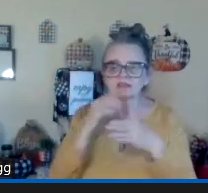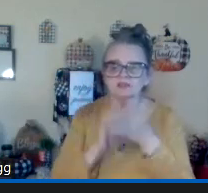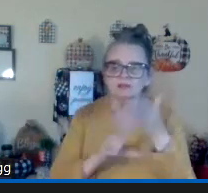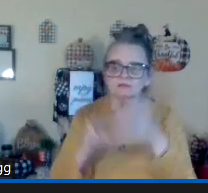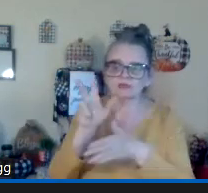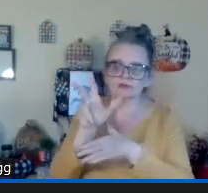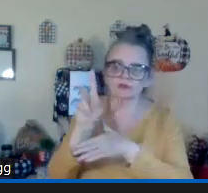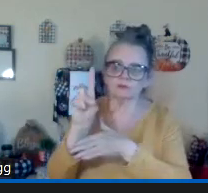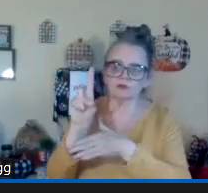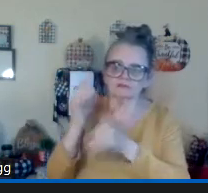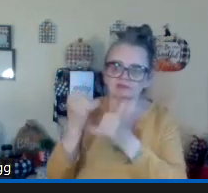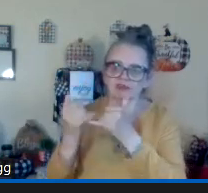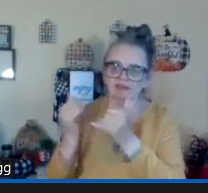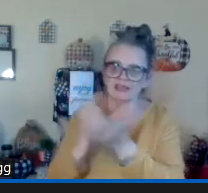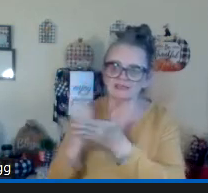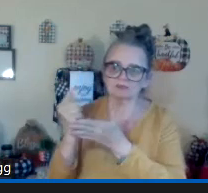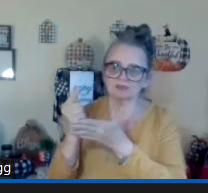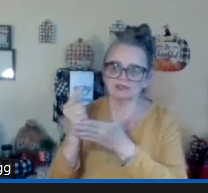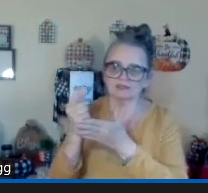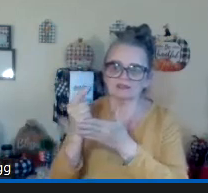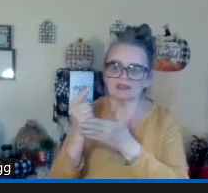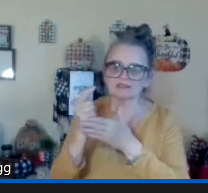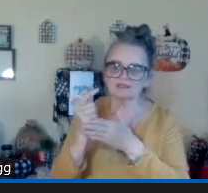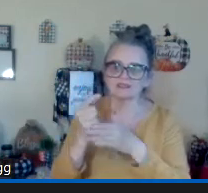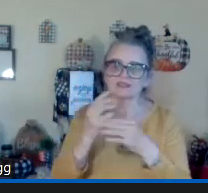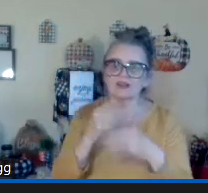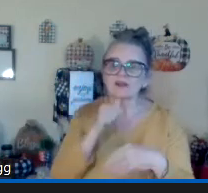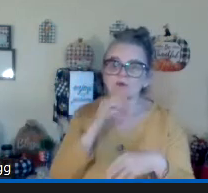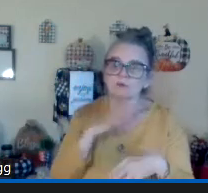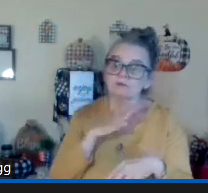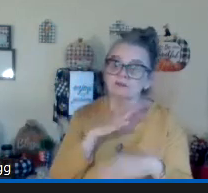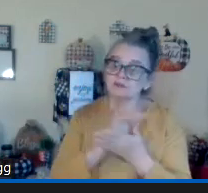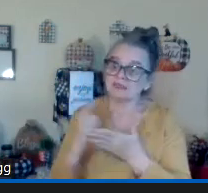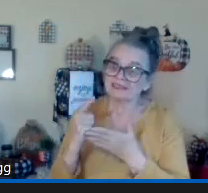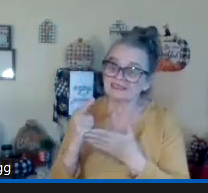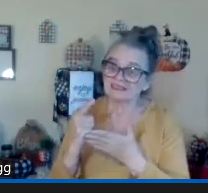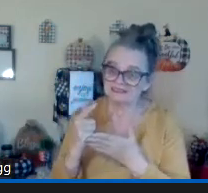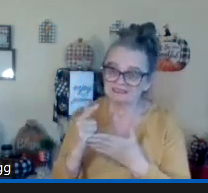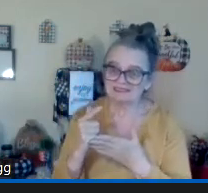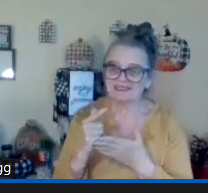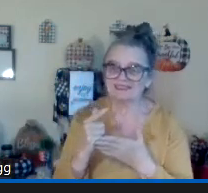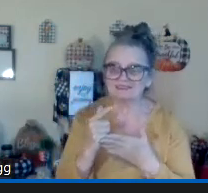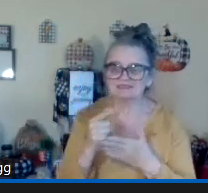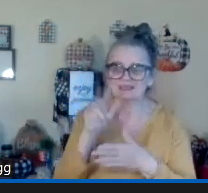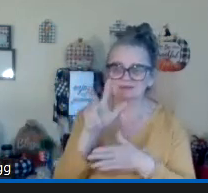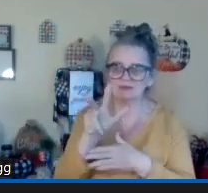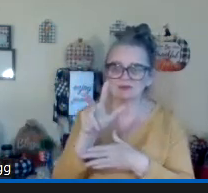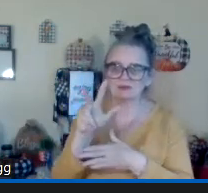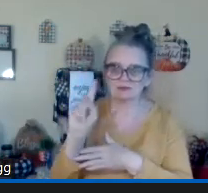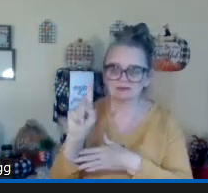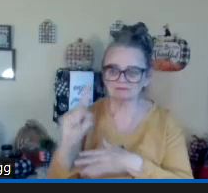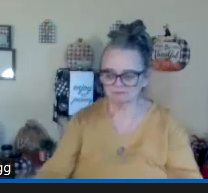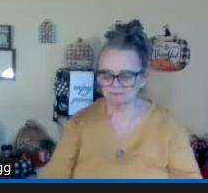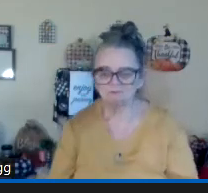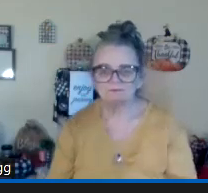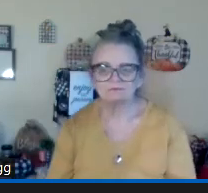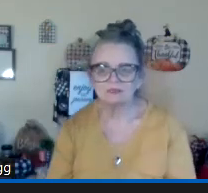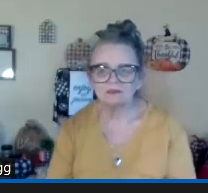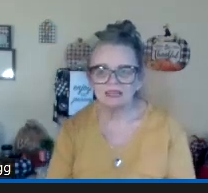have chapter 31 for our last week. That's the Woman's Week, chapter